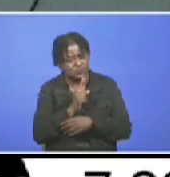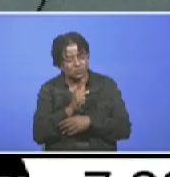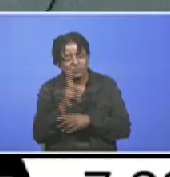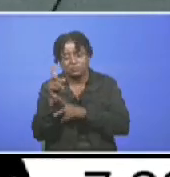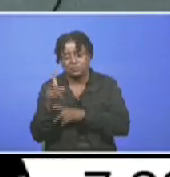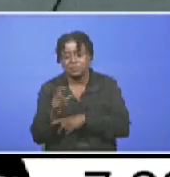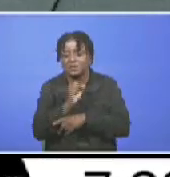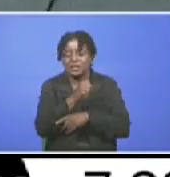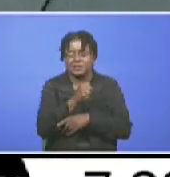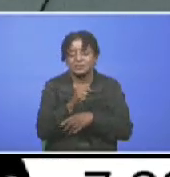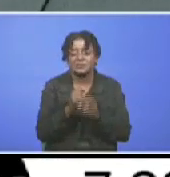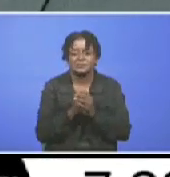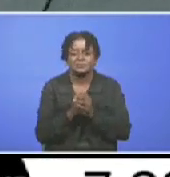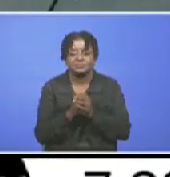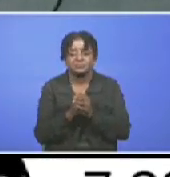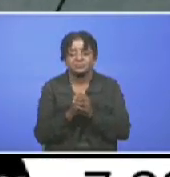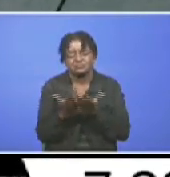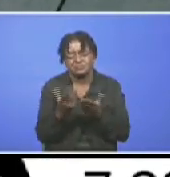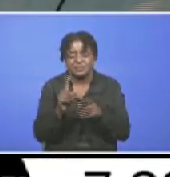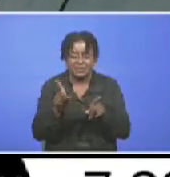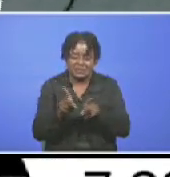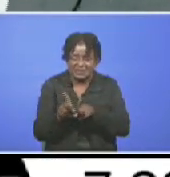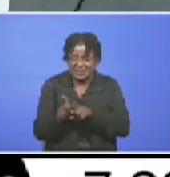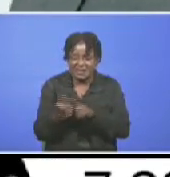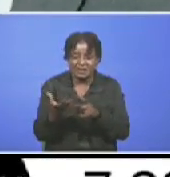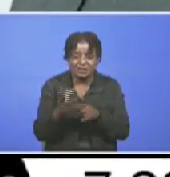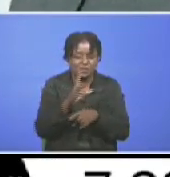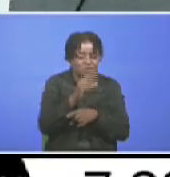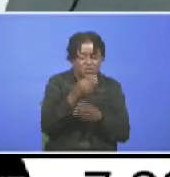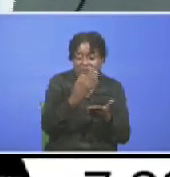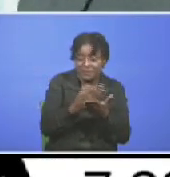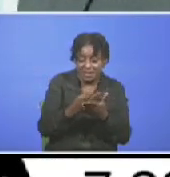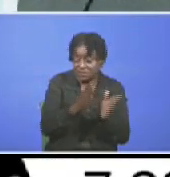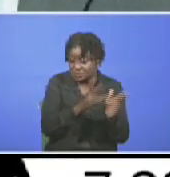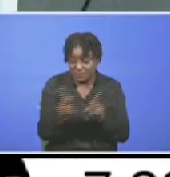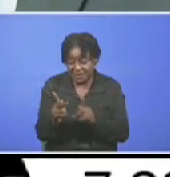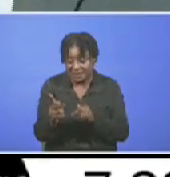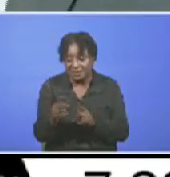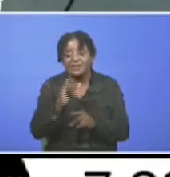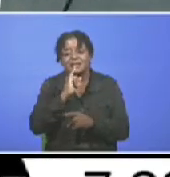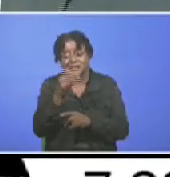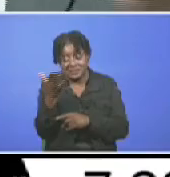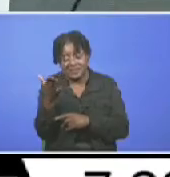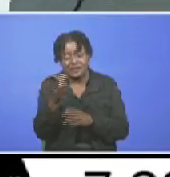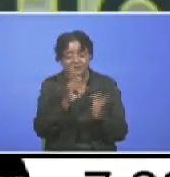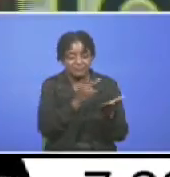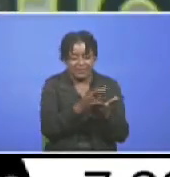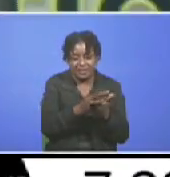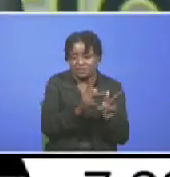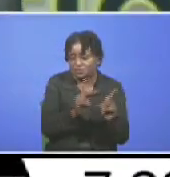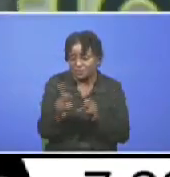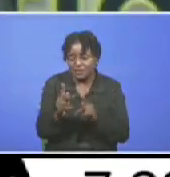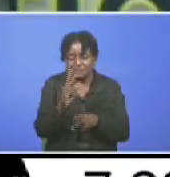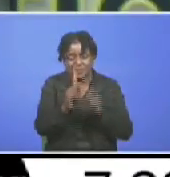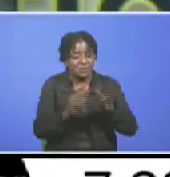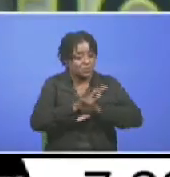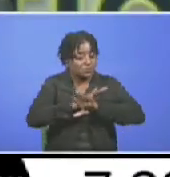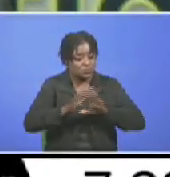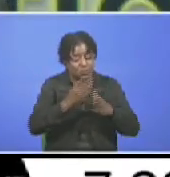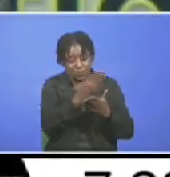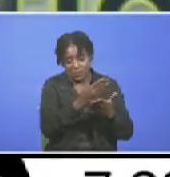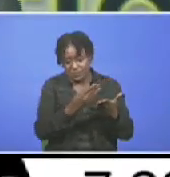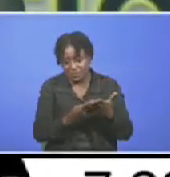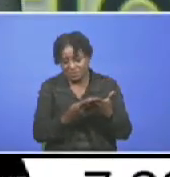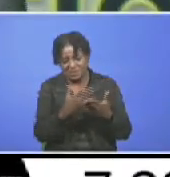is true. It's kind of like the no financial plan is a financial plan. So those people who don't budget,